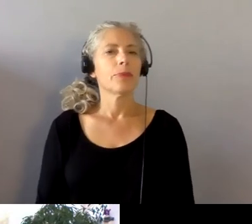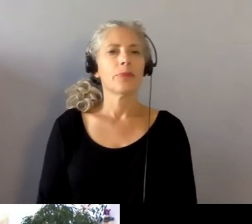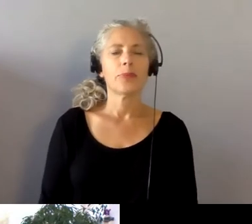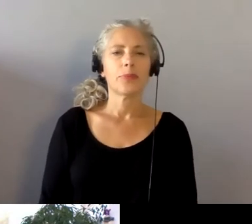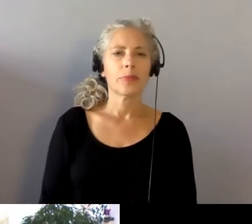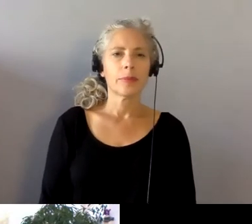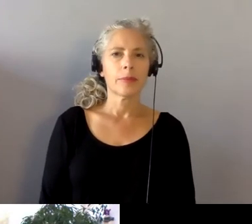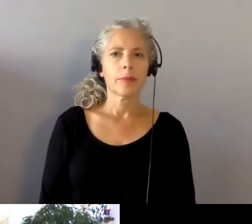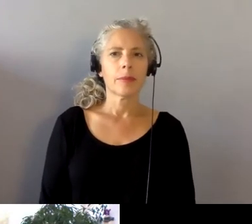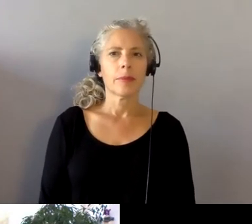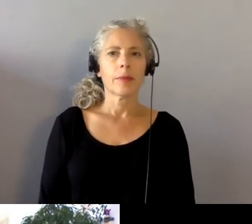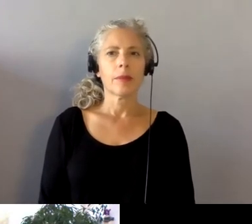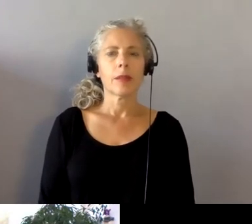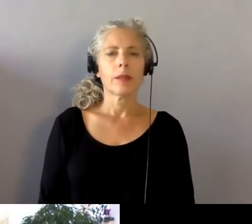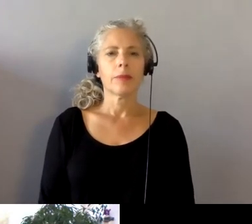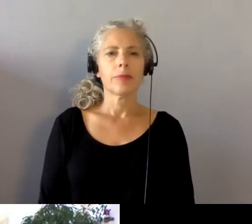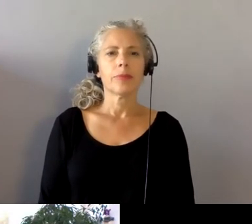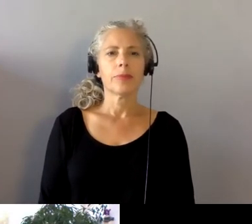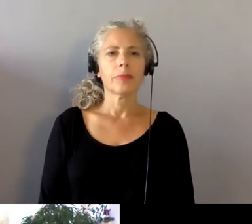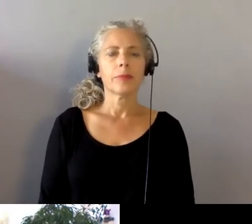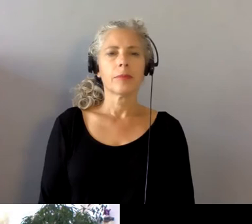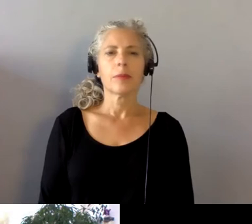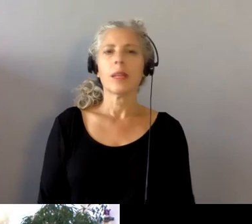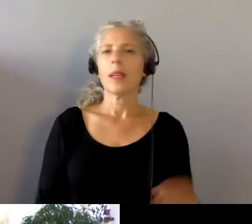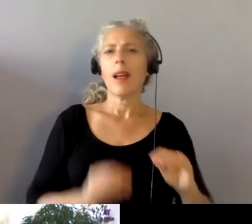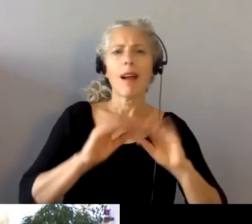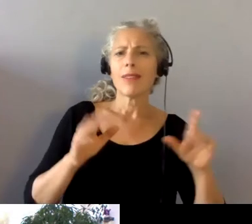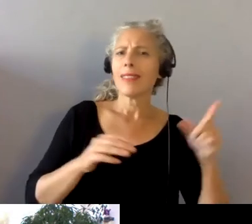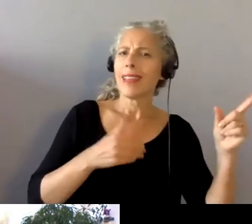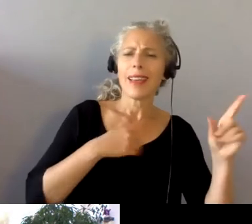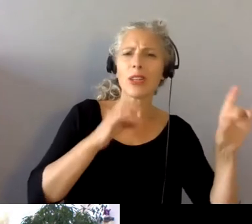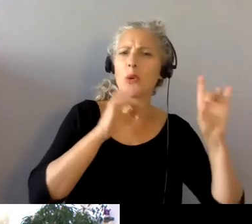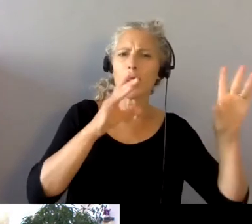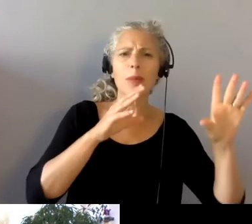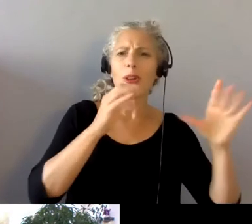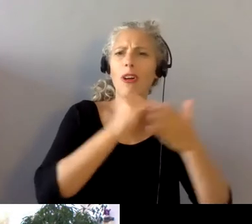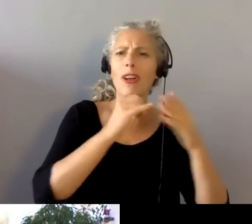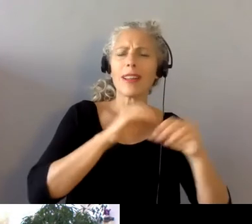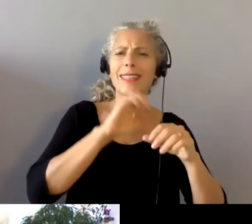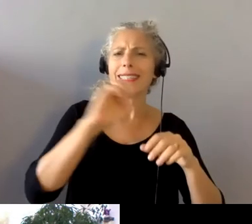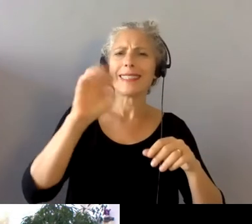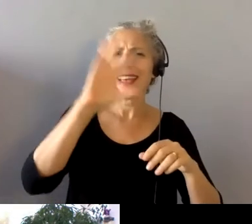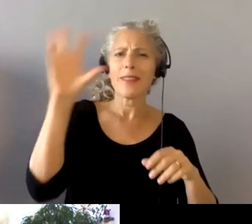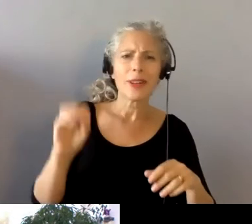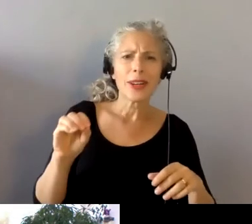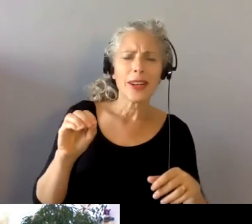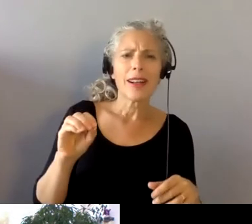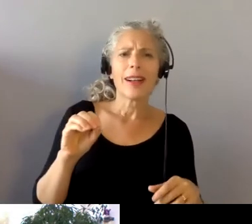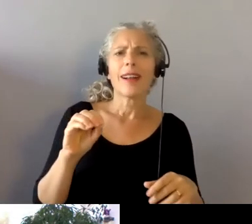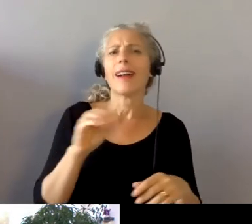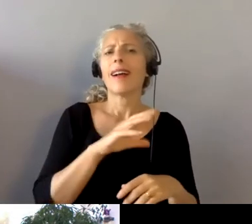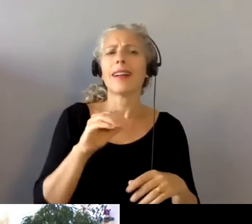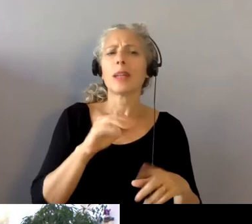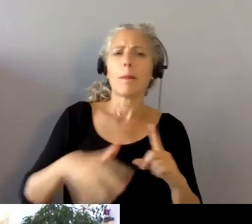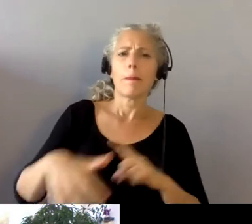or more institutionalized way, because obviously there is incredible art in East Africa and among them culturally as